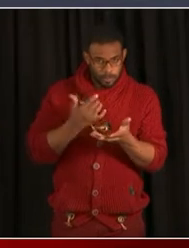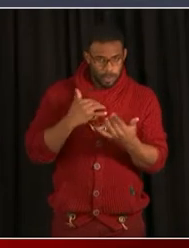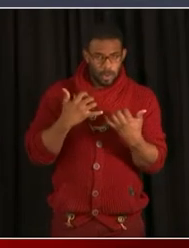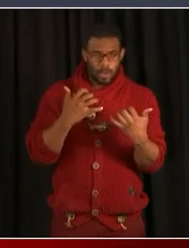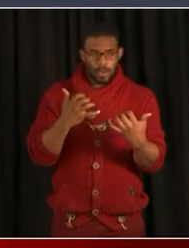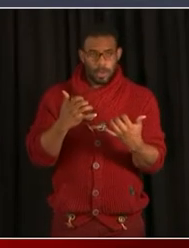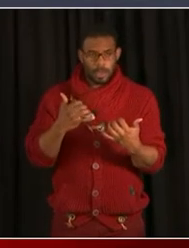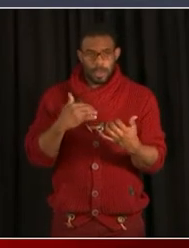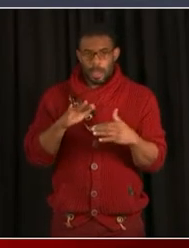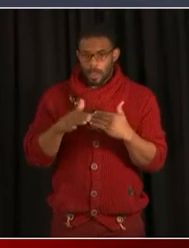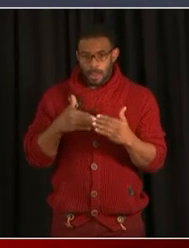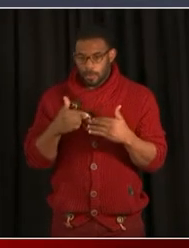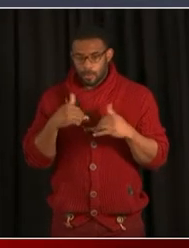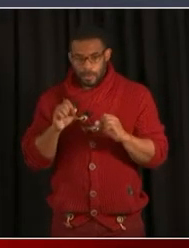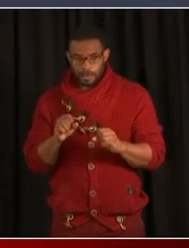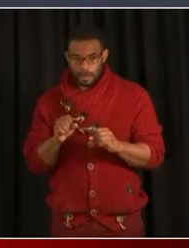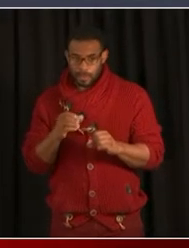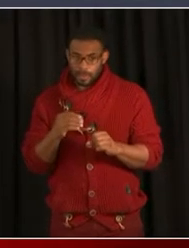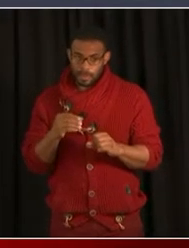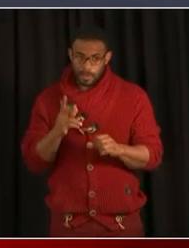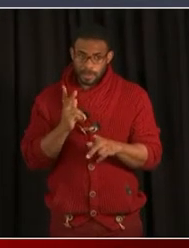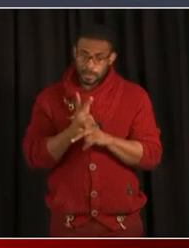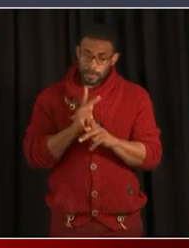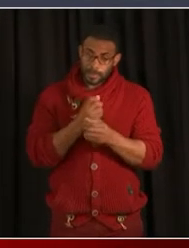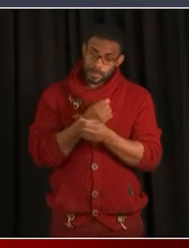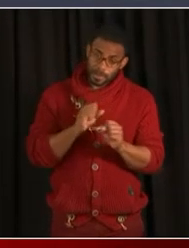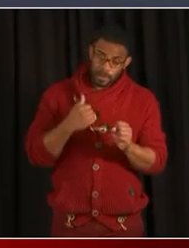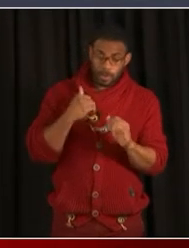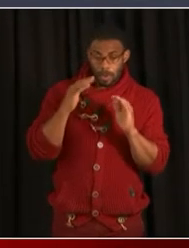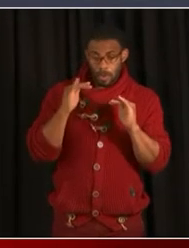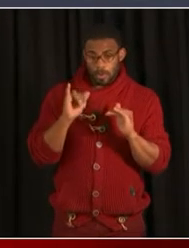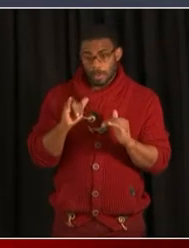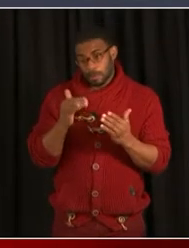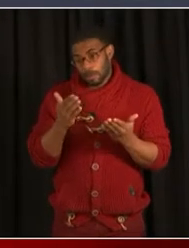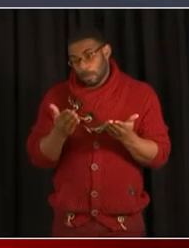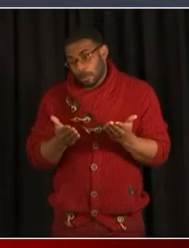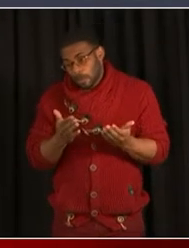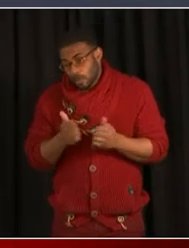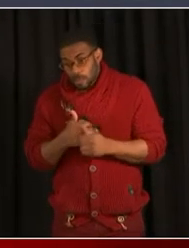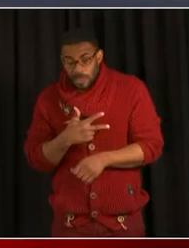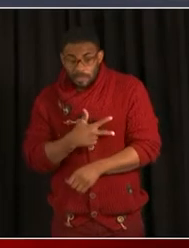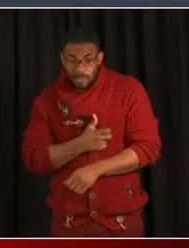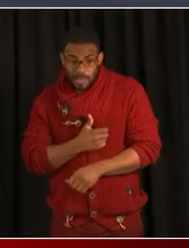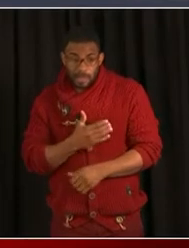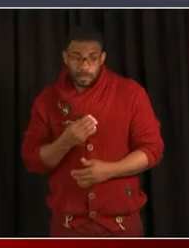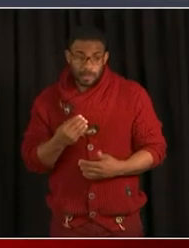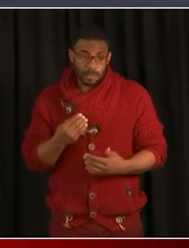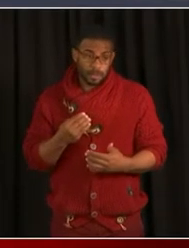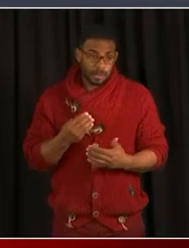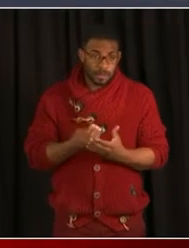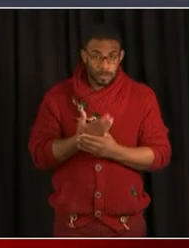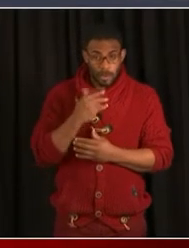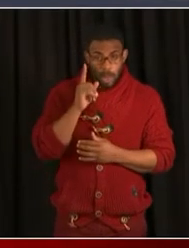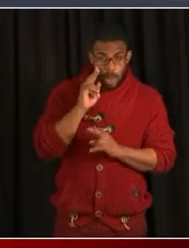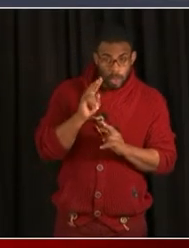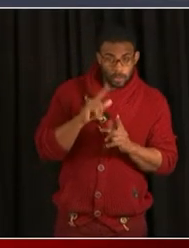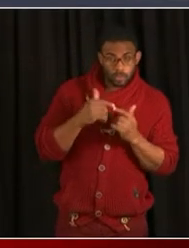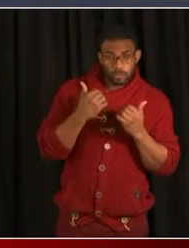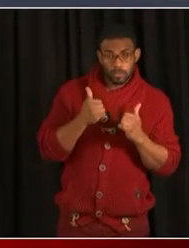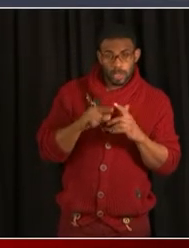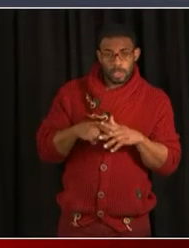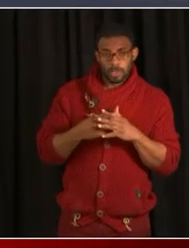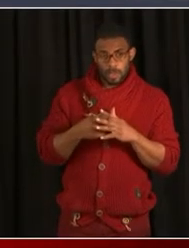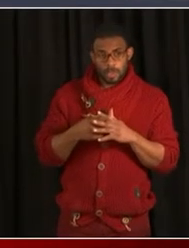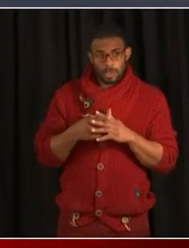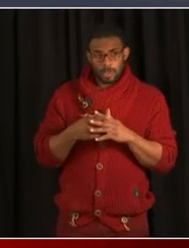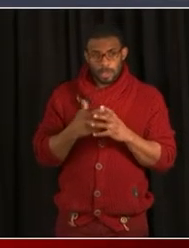our audiences however we can, and keep people safe. We hope that maybe with the vaccine in the spring, we're looking to try to